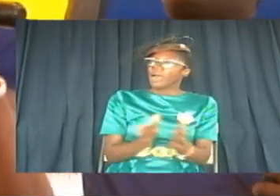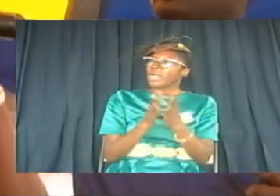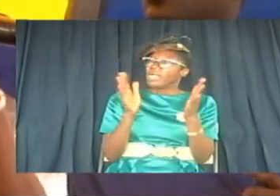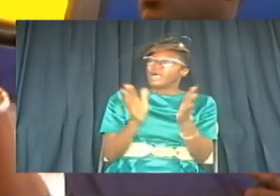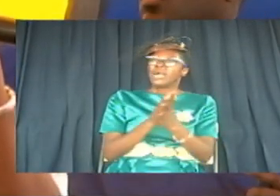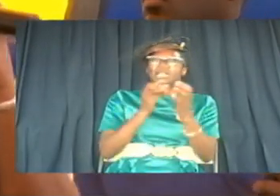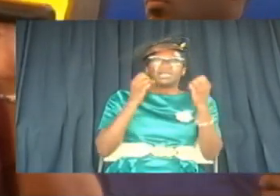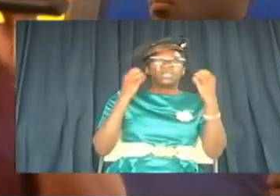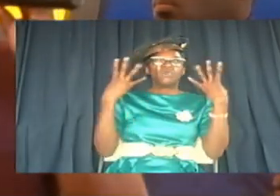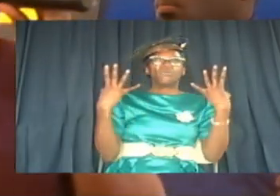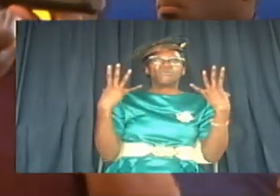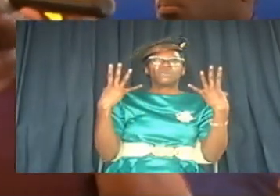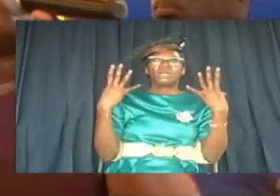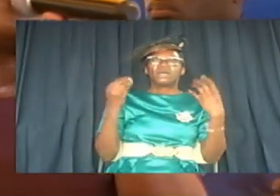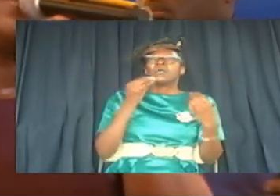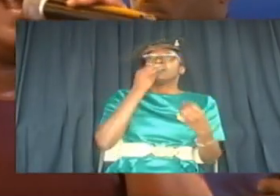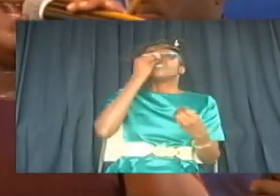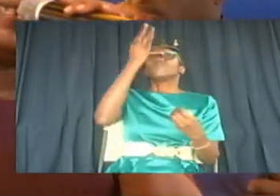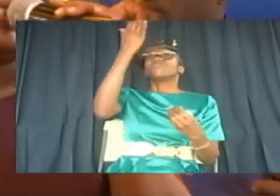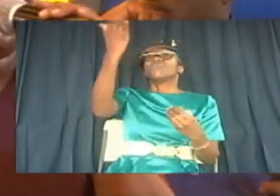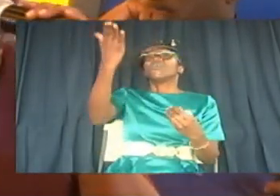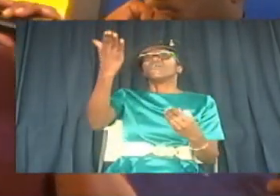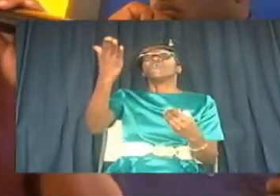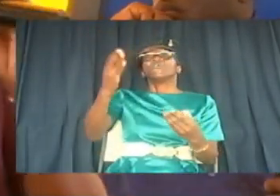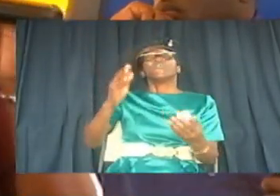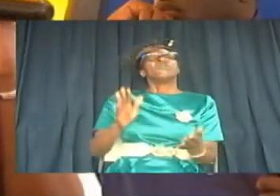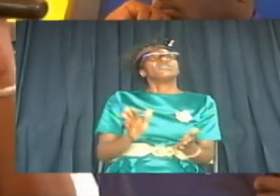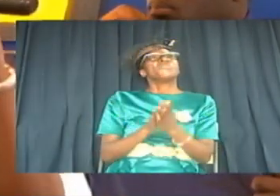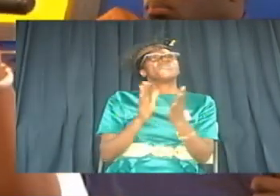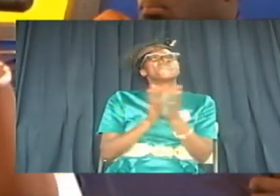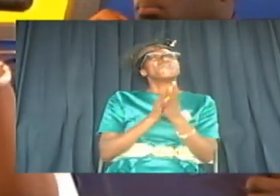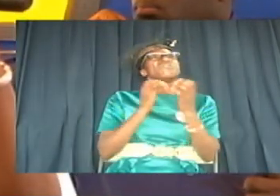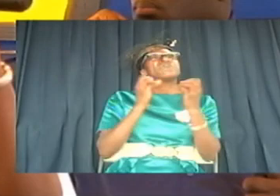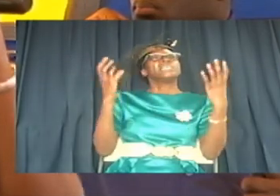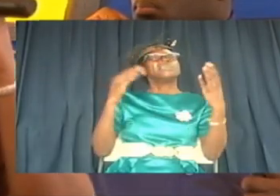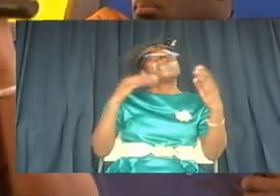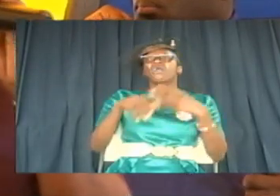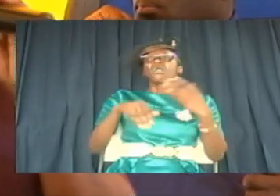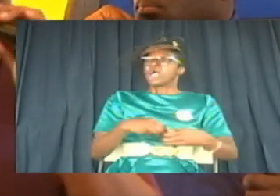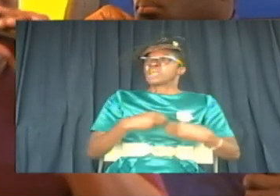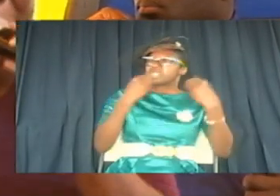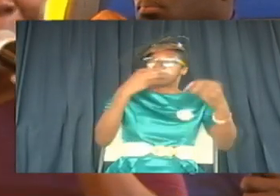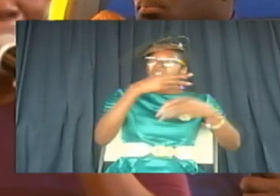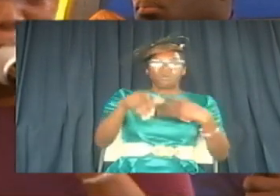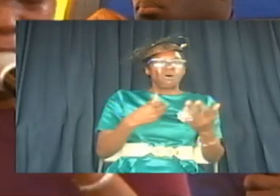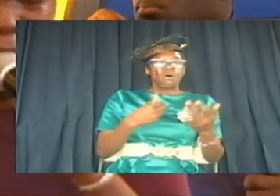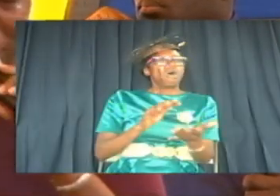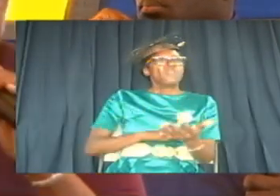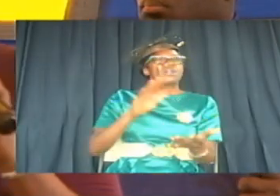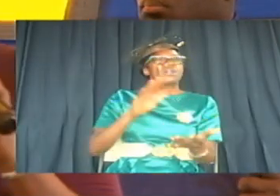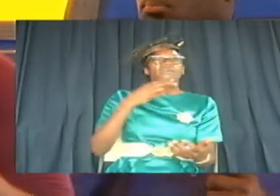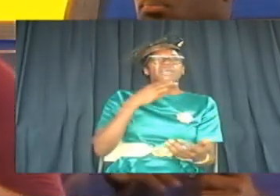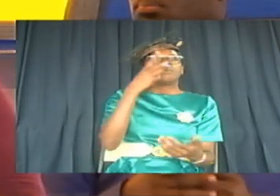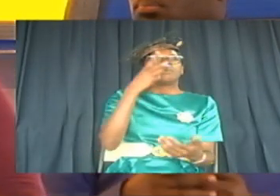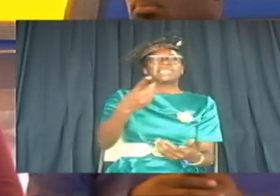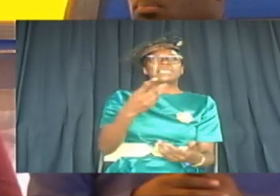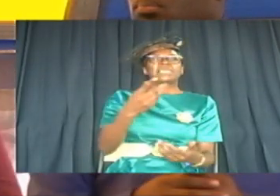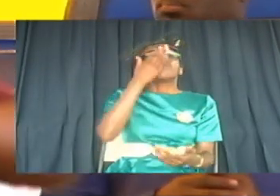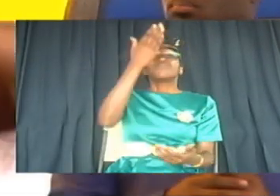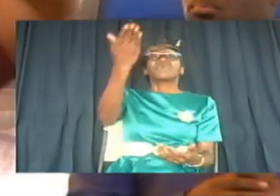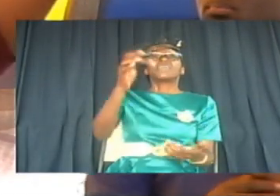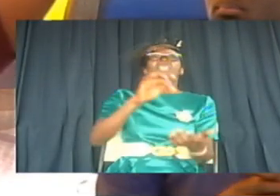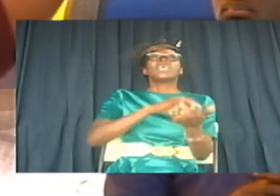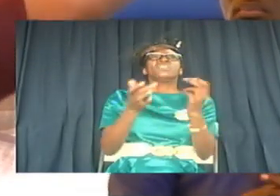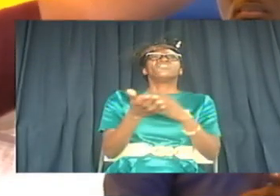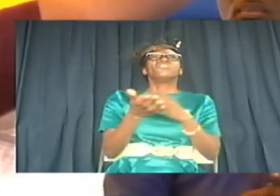Hallelujah. We give you all the praise. We give you all the glory, and we say thank you. In Jesus' name,